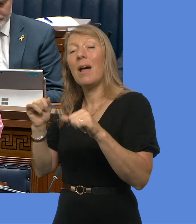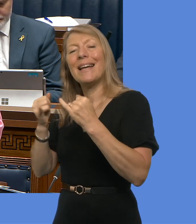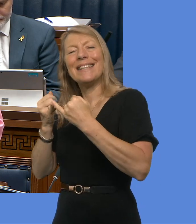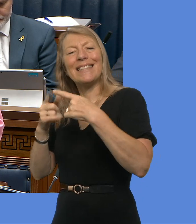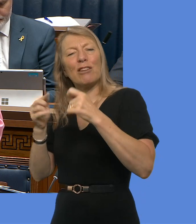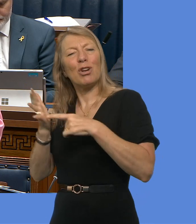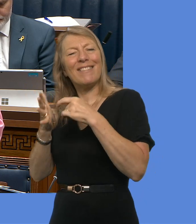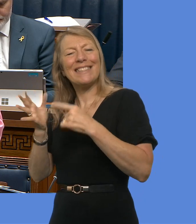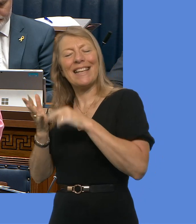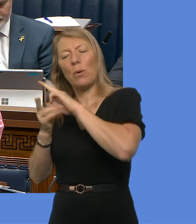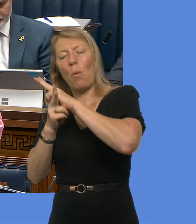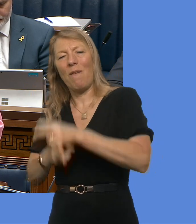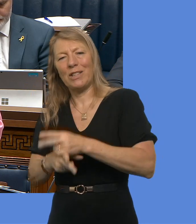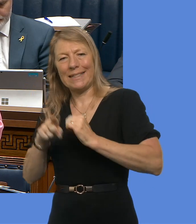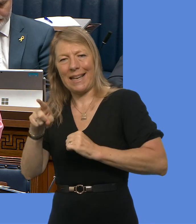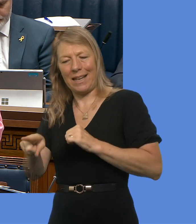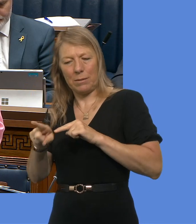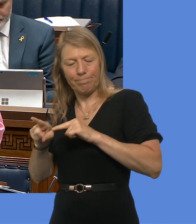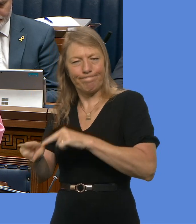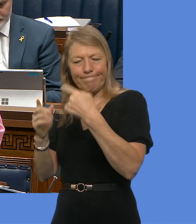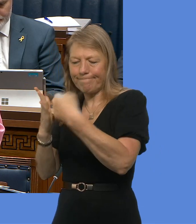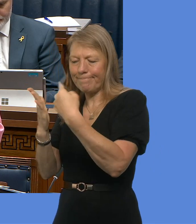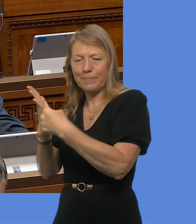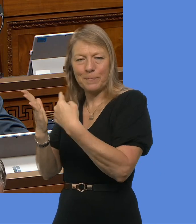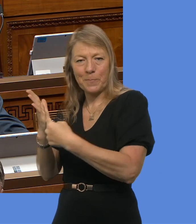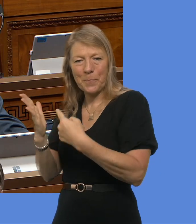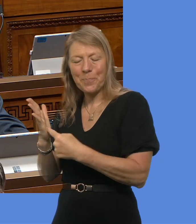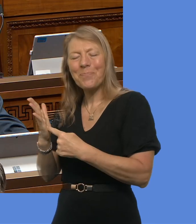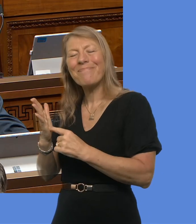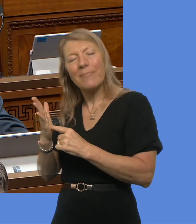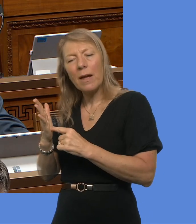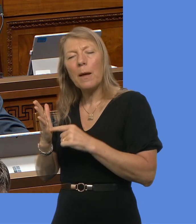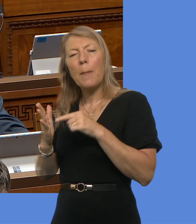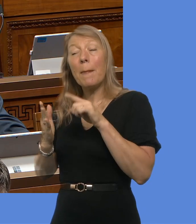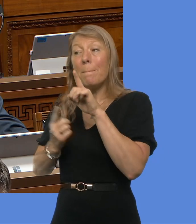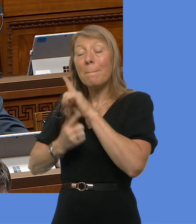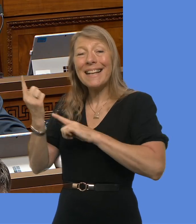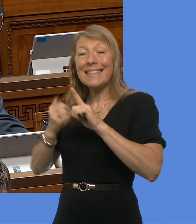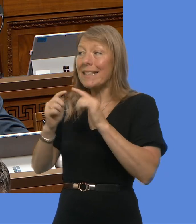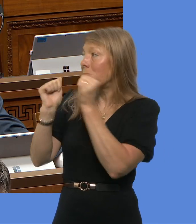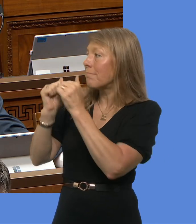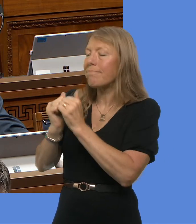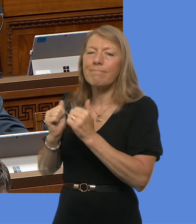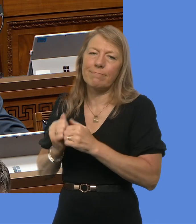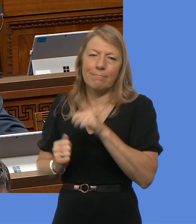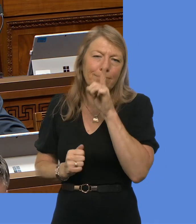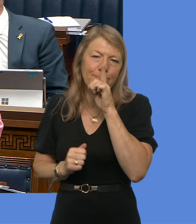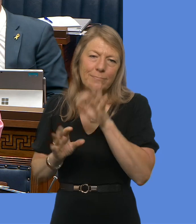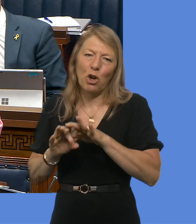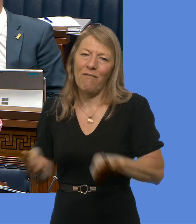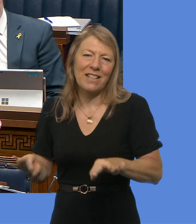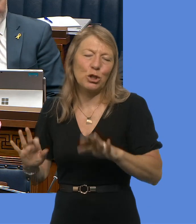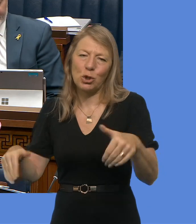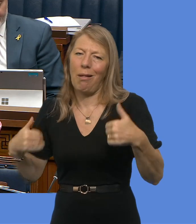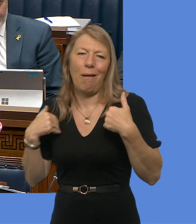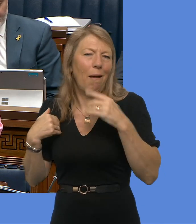delegation. Under the respective rules of procedure, these meetings are confidential, but where officials have had informal discussions with the EU officials, this has